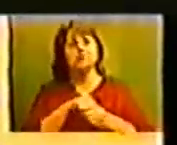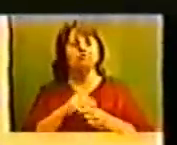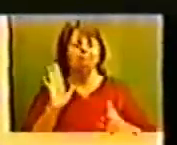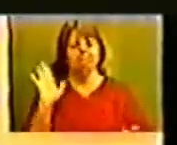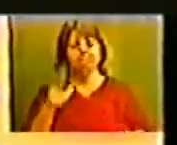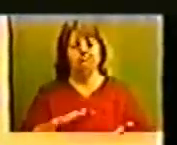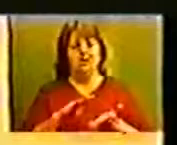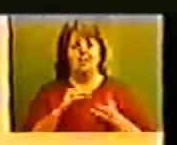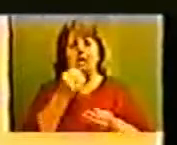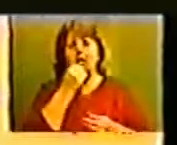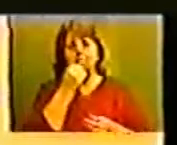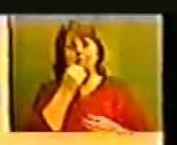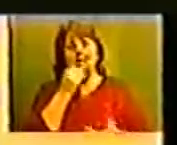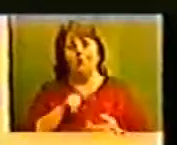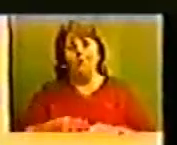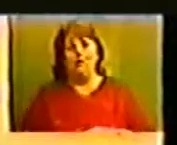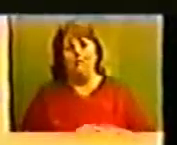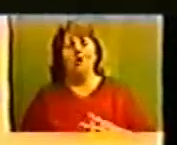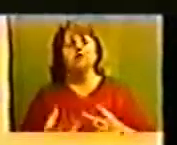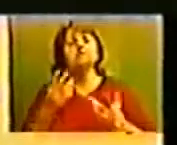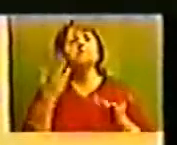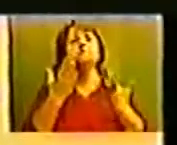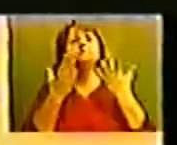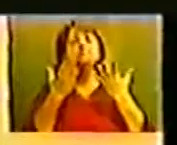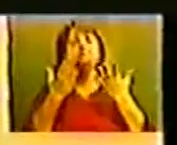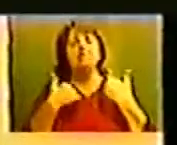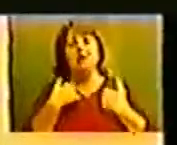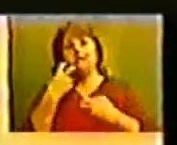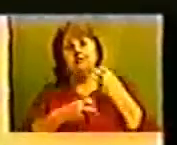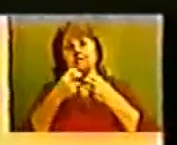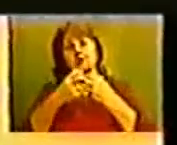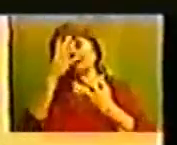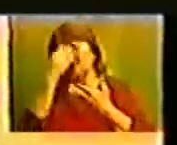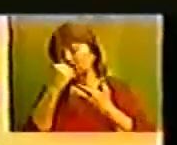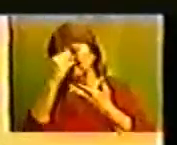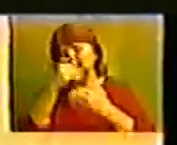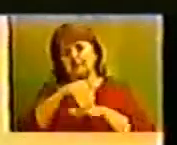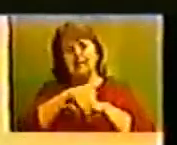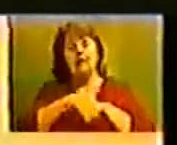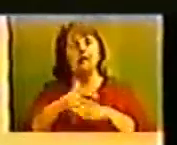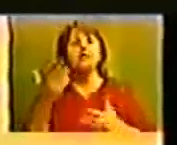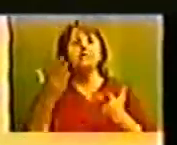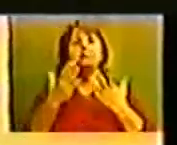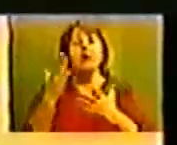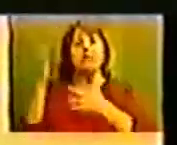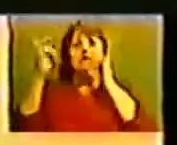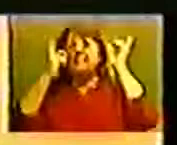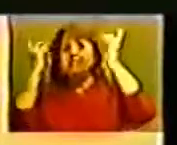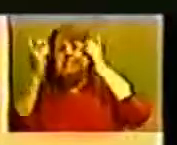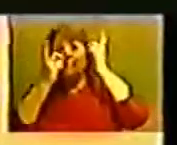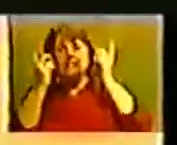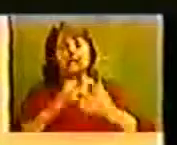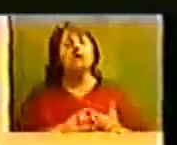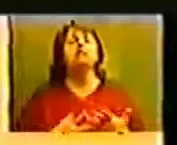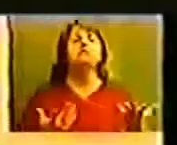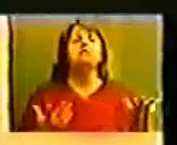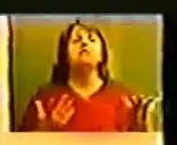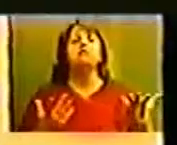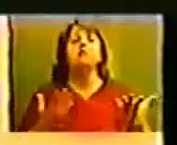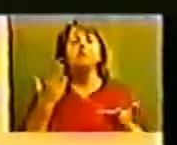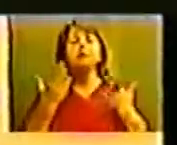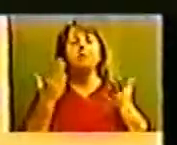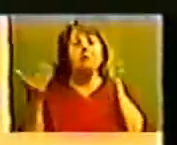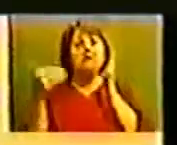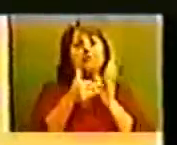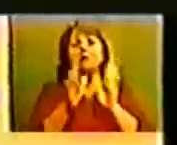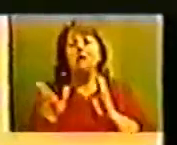of appetite, weight loss. The student could have difficulty falling asleep. They may experience dizziness. There may be a